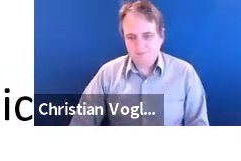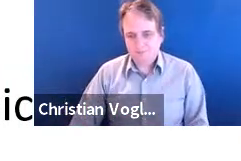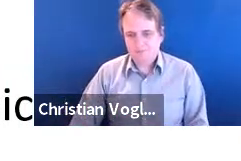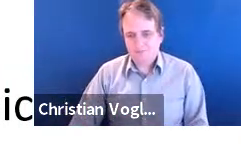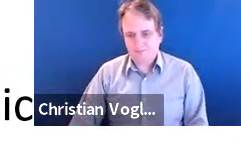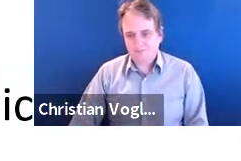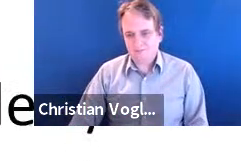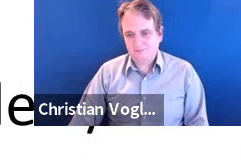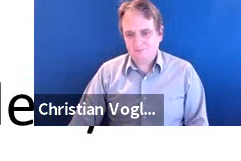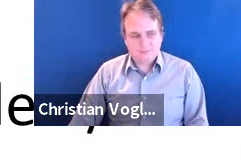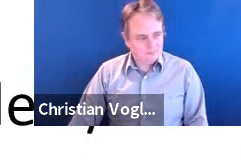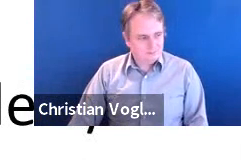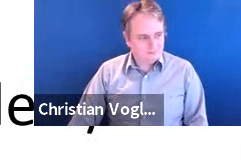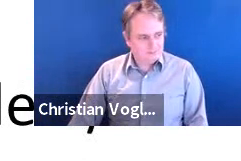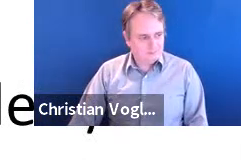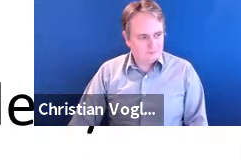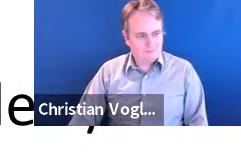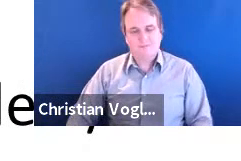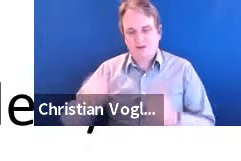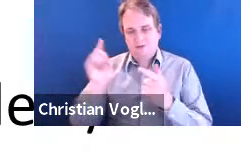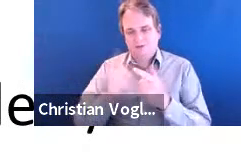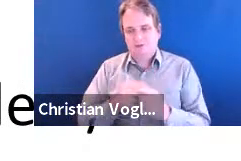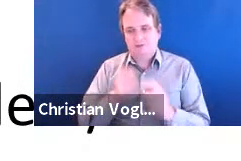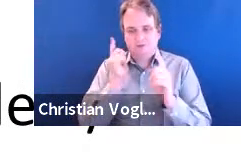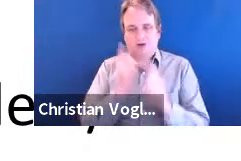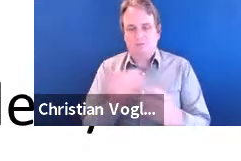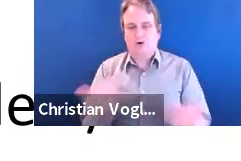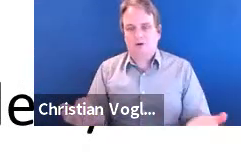If I could have the next slide, please.